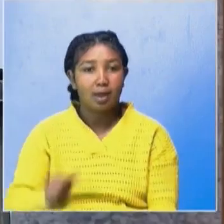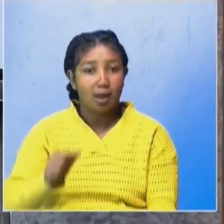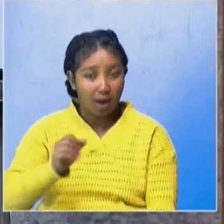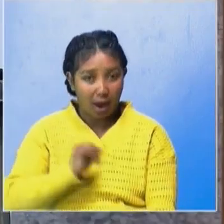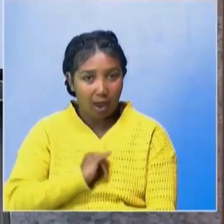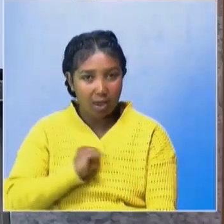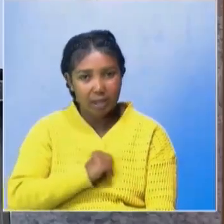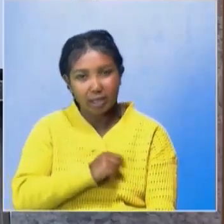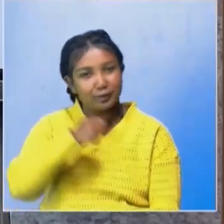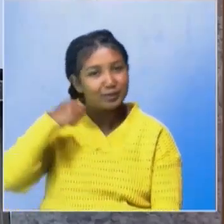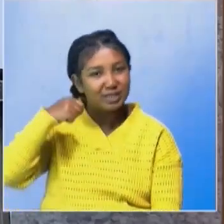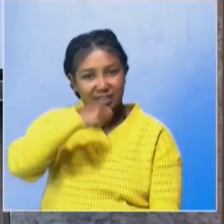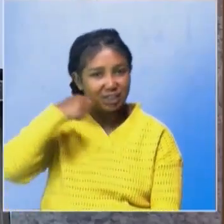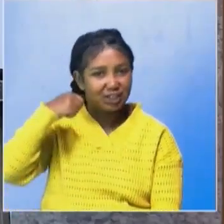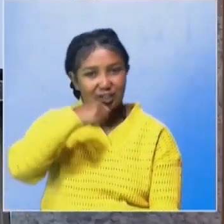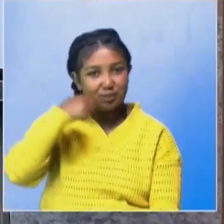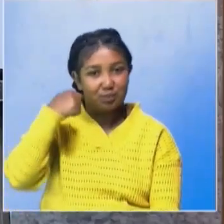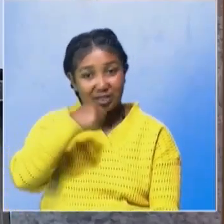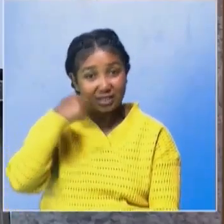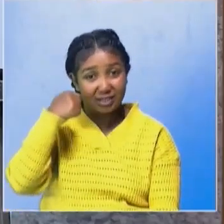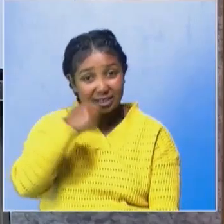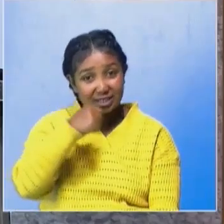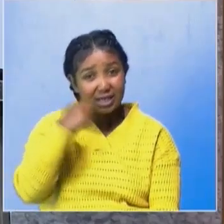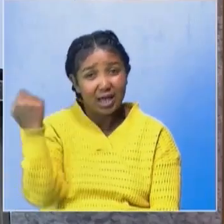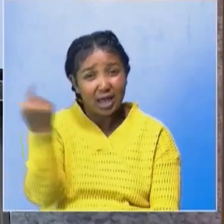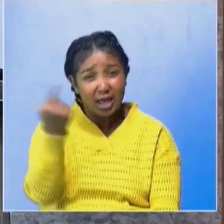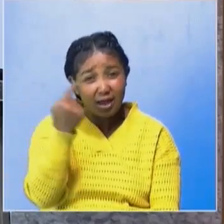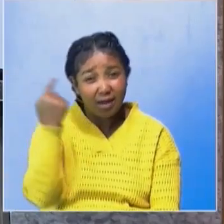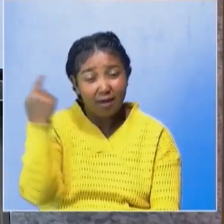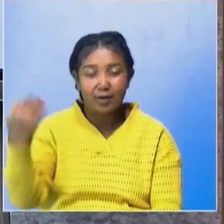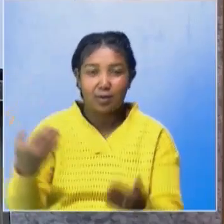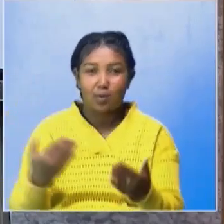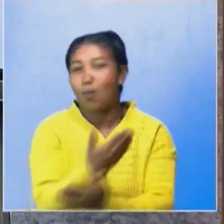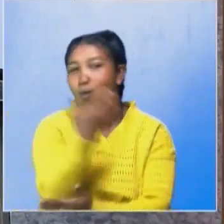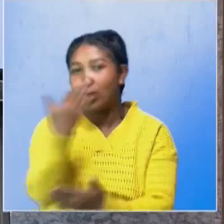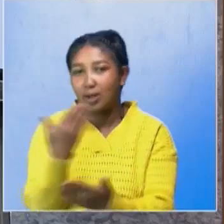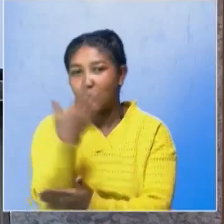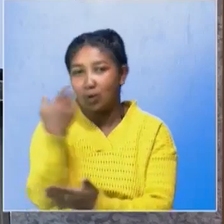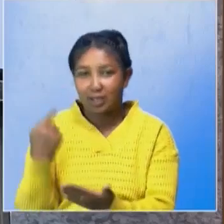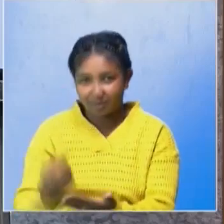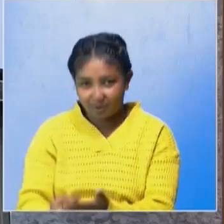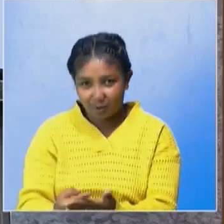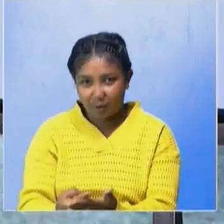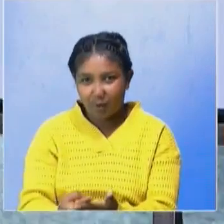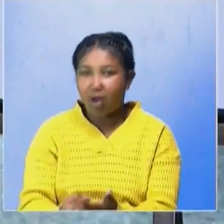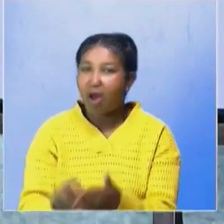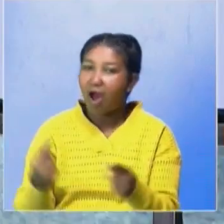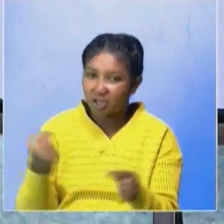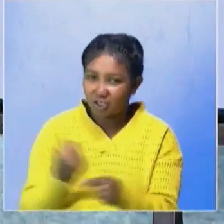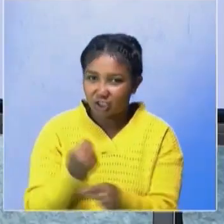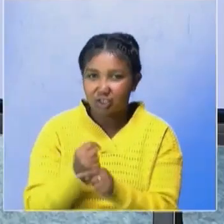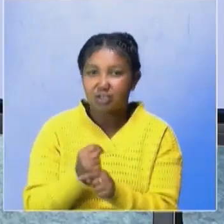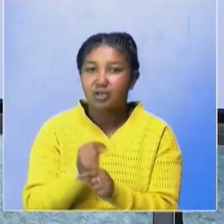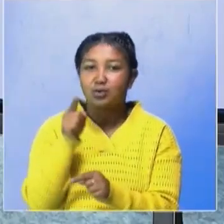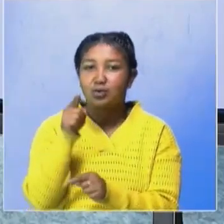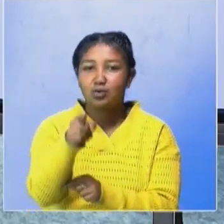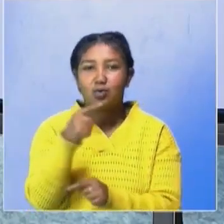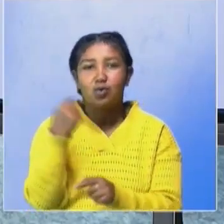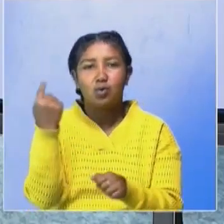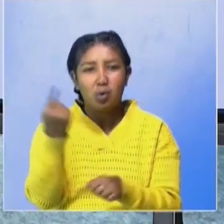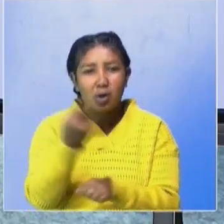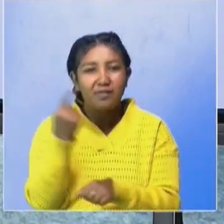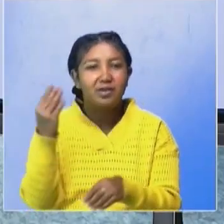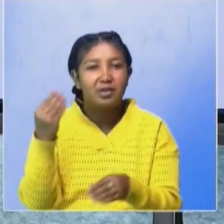I brush my teeth every morning. This is an action that you are doing